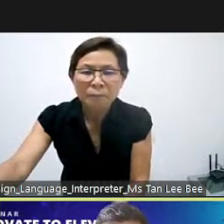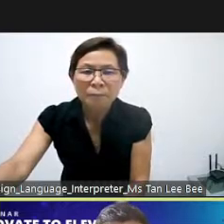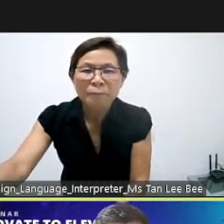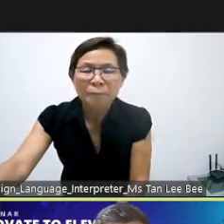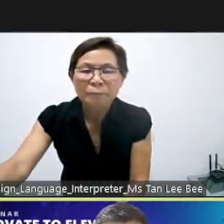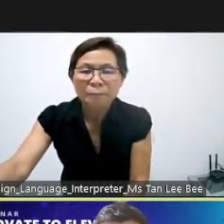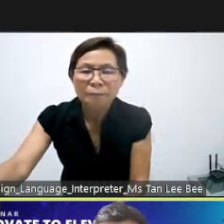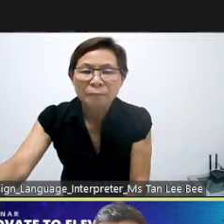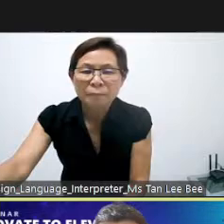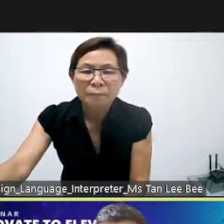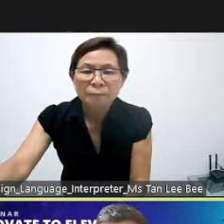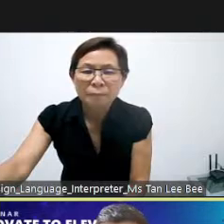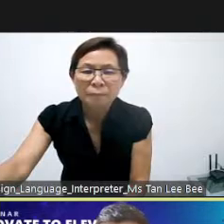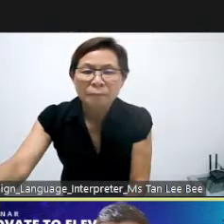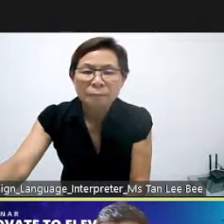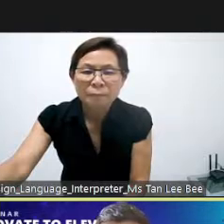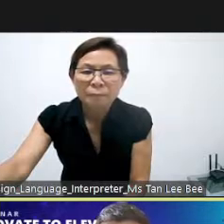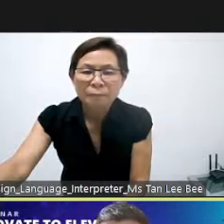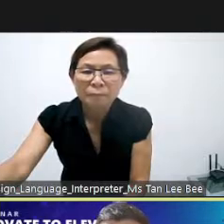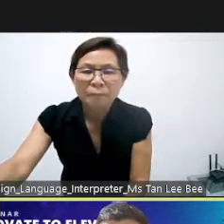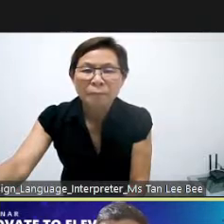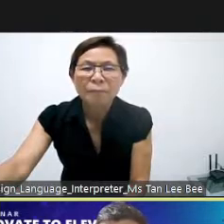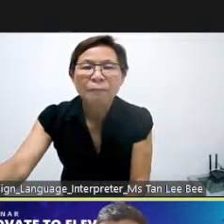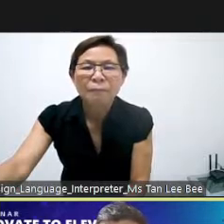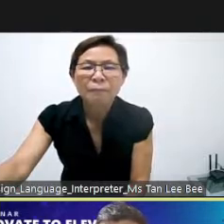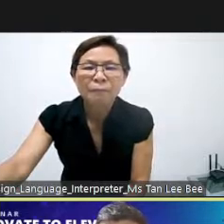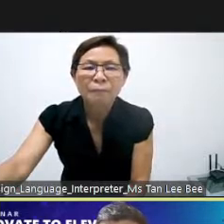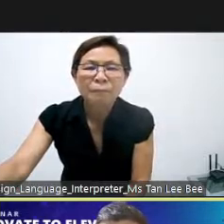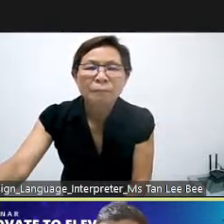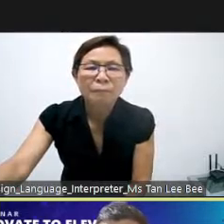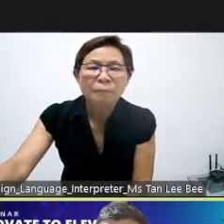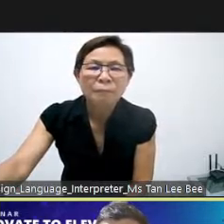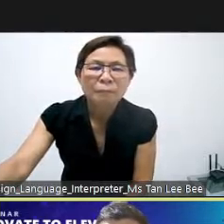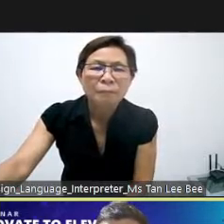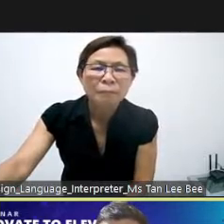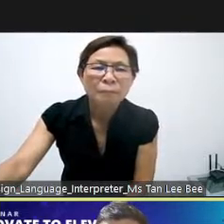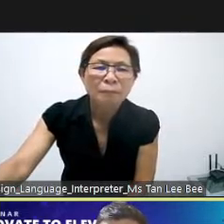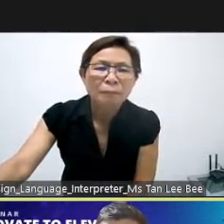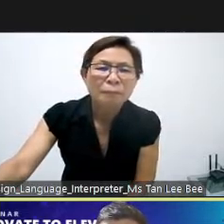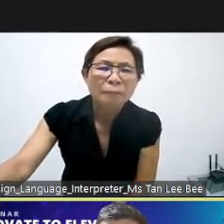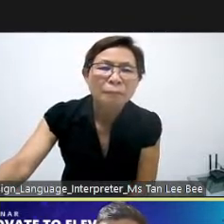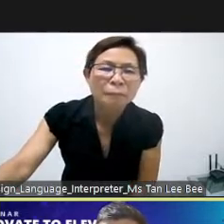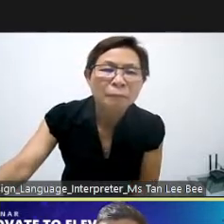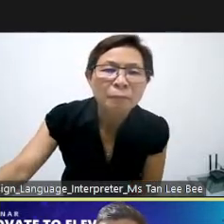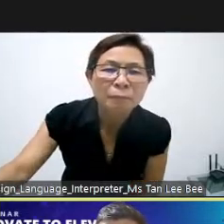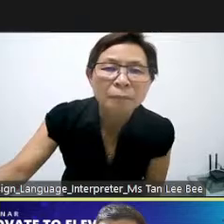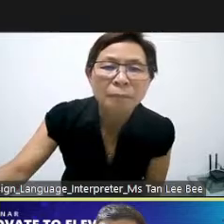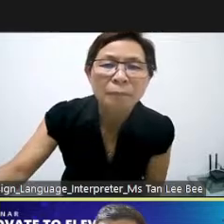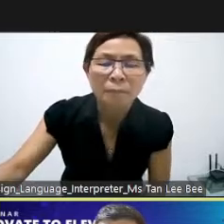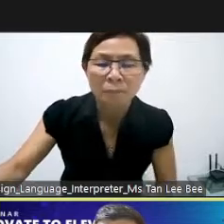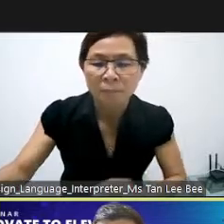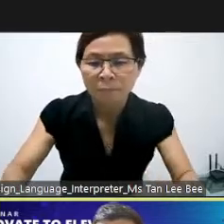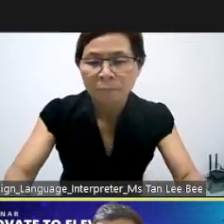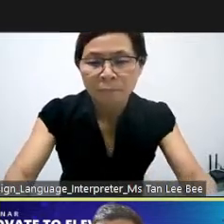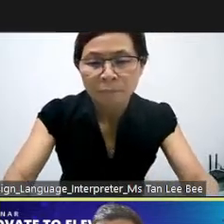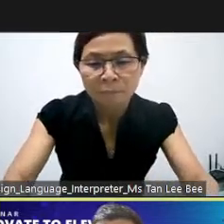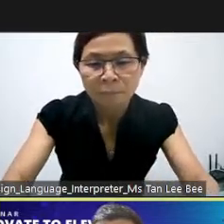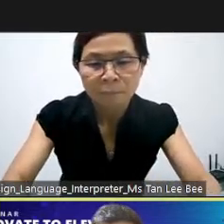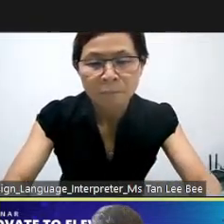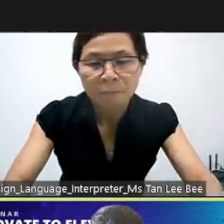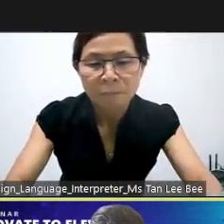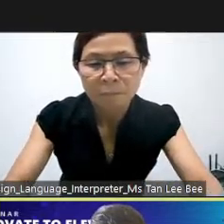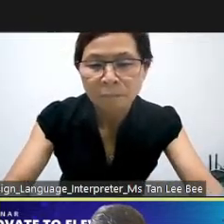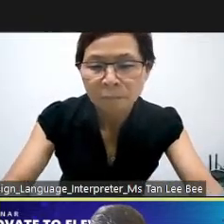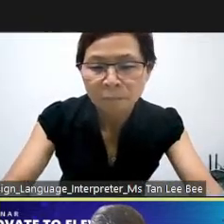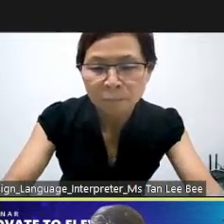How may the educational application on number sense be described by information technology experts in terms of